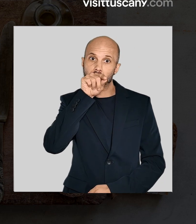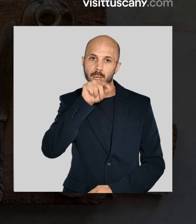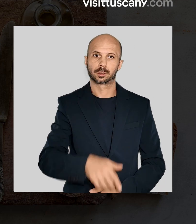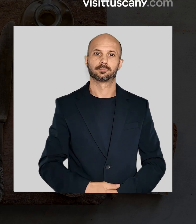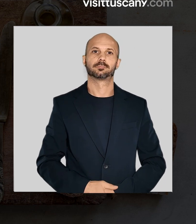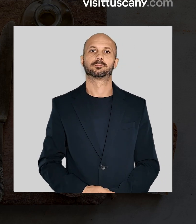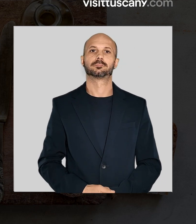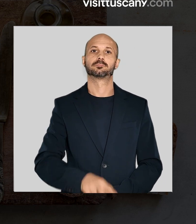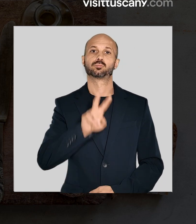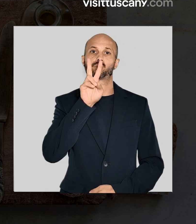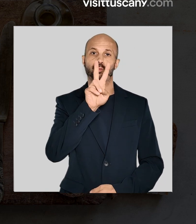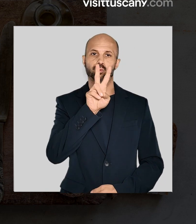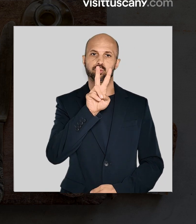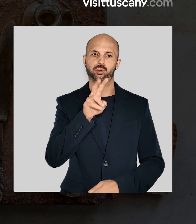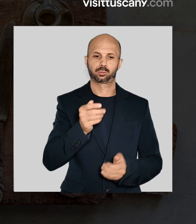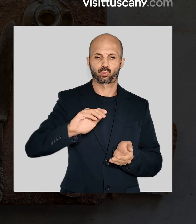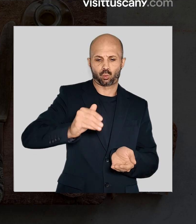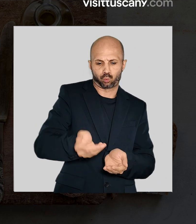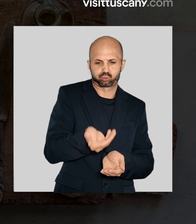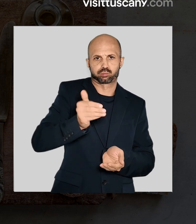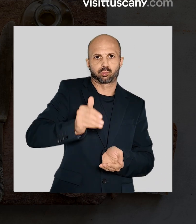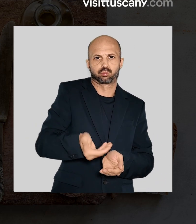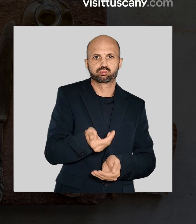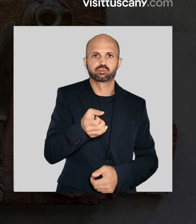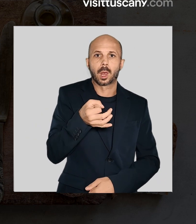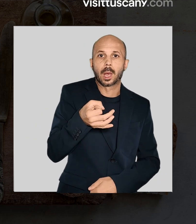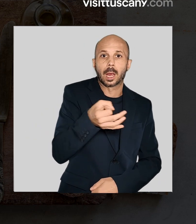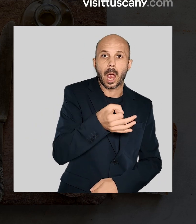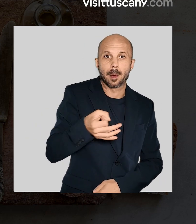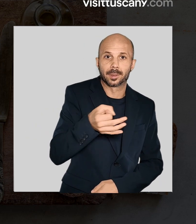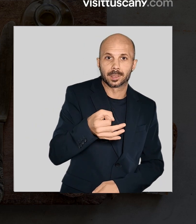2 tablespoons of capers rinsed and squeezed,